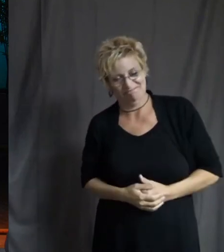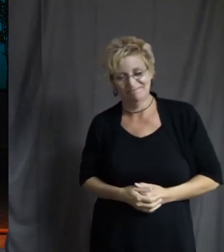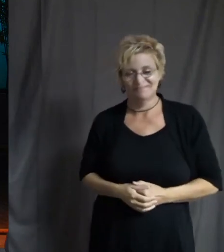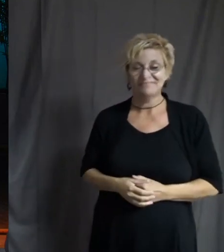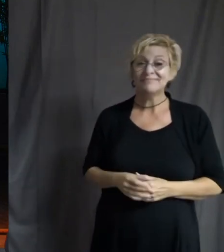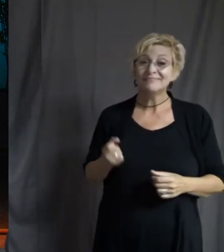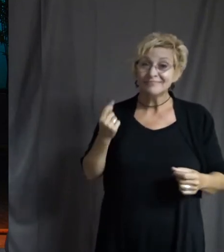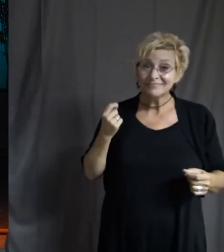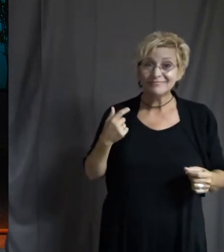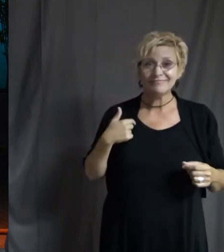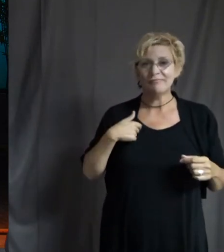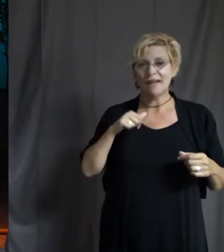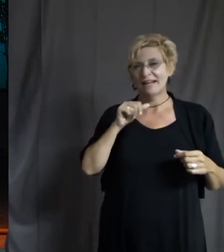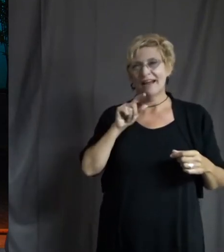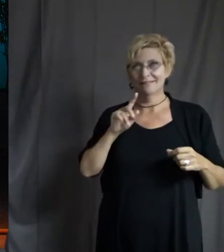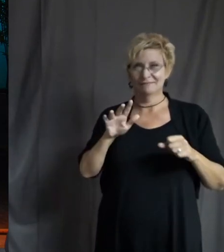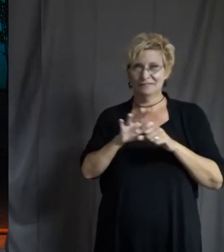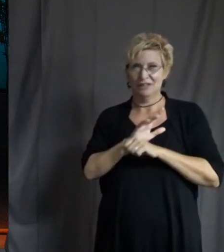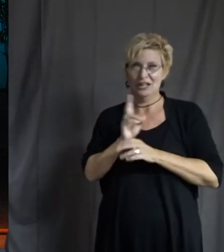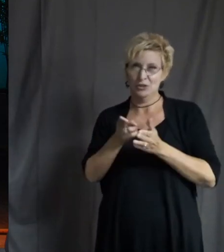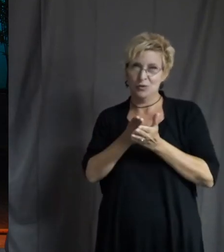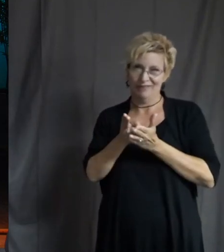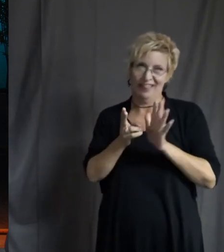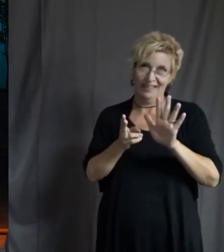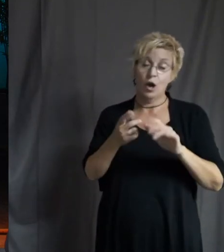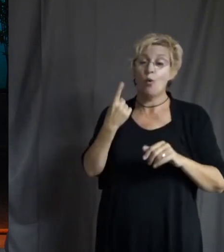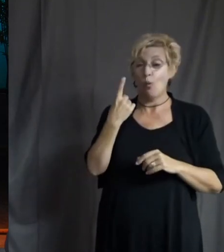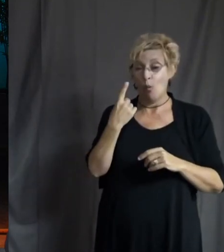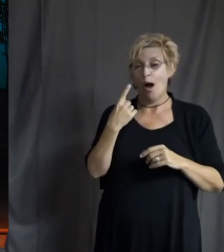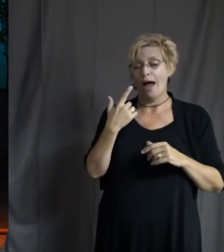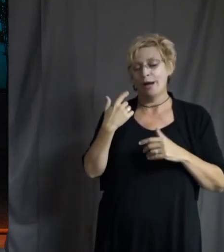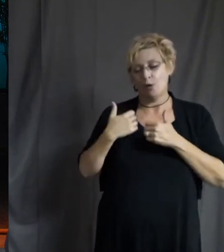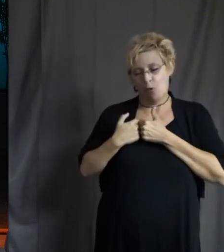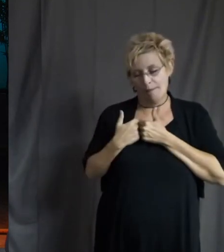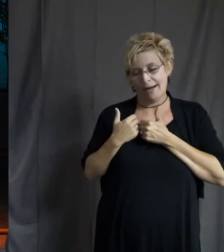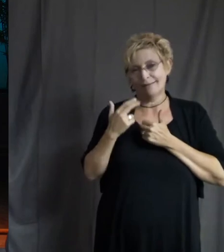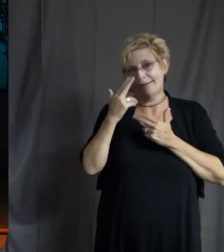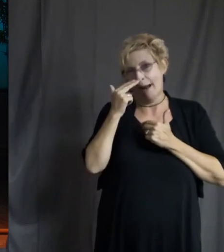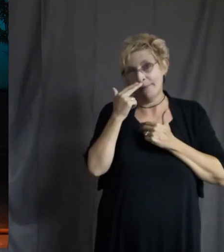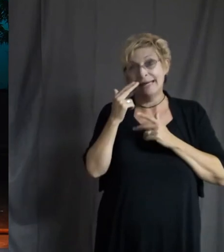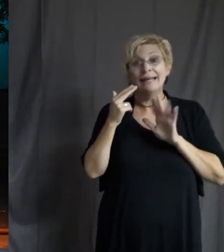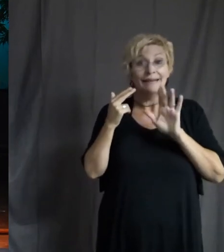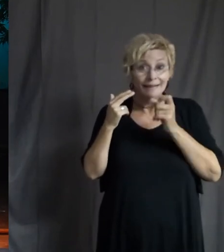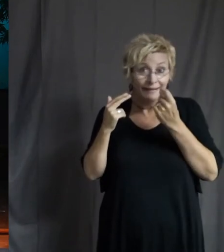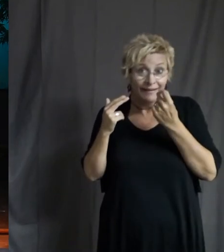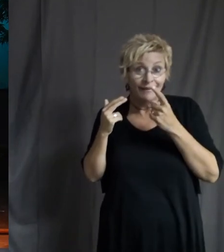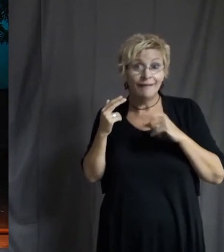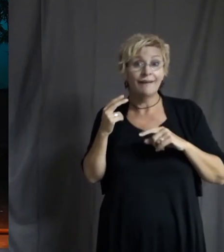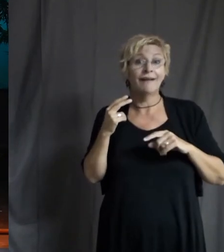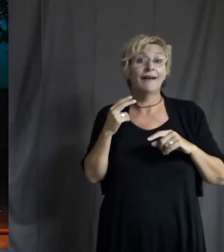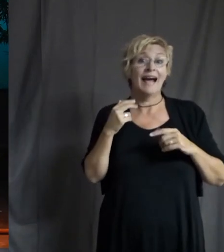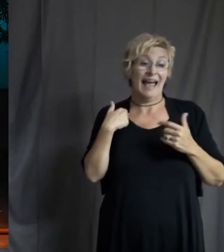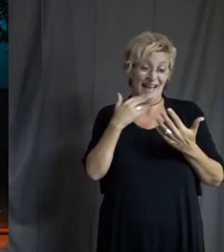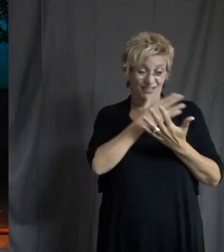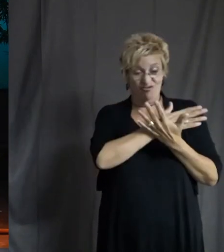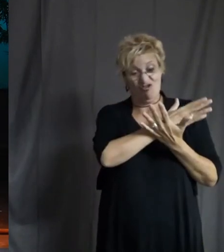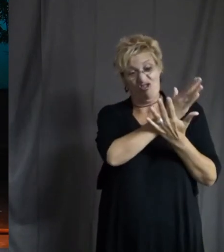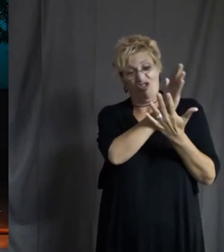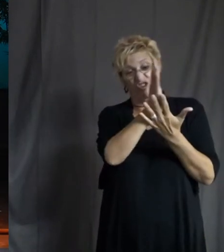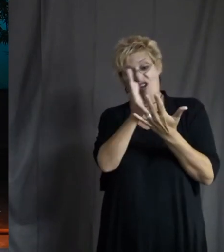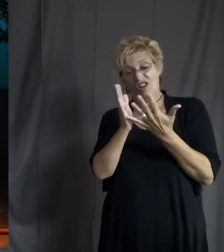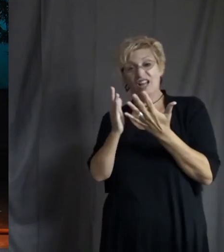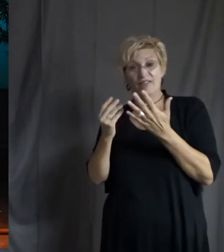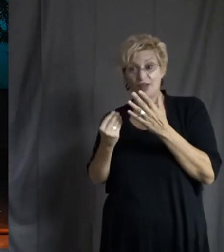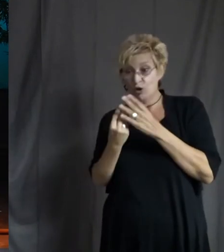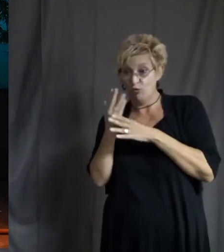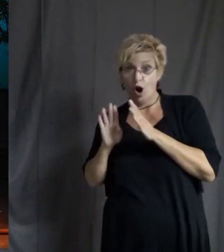That's the best kind of love, by the way. Now, I wasn't fully truthful. There is one romantic comedy that